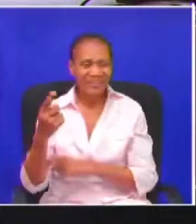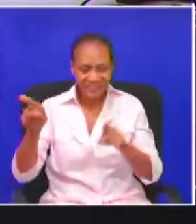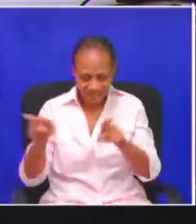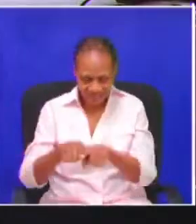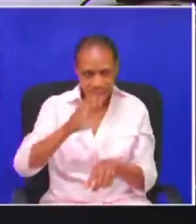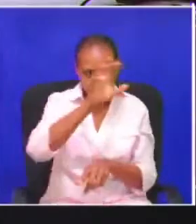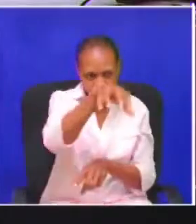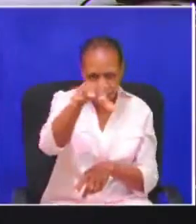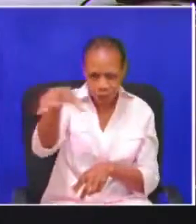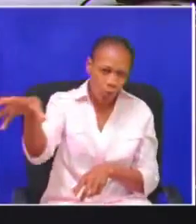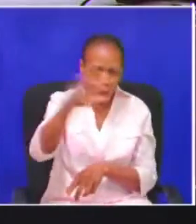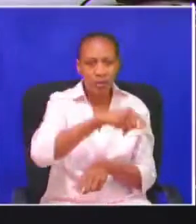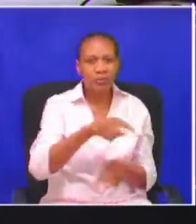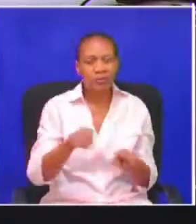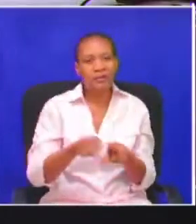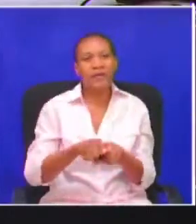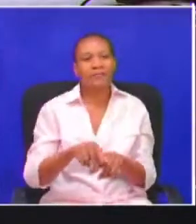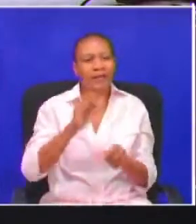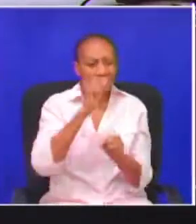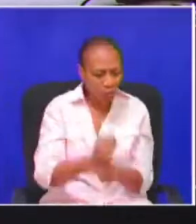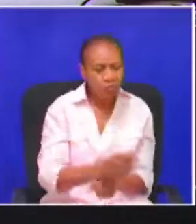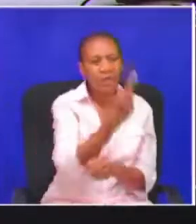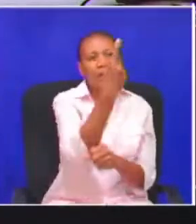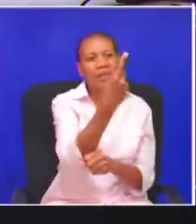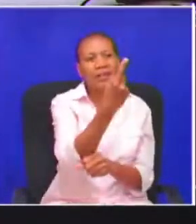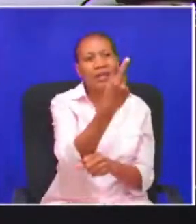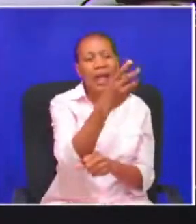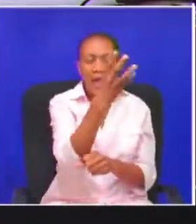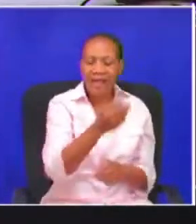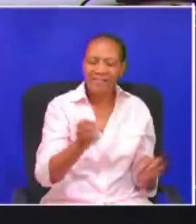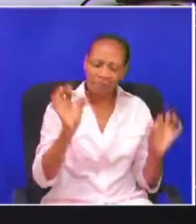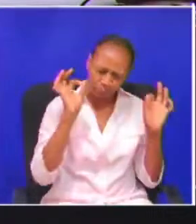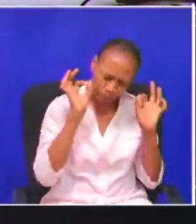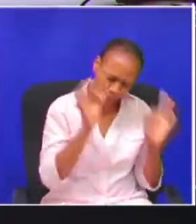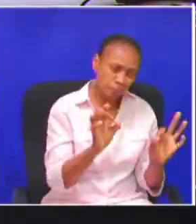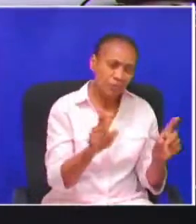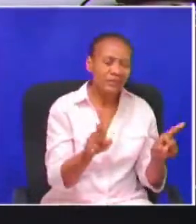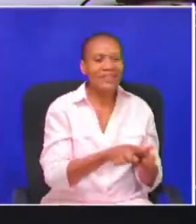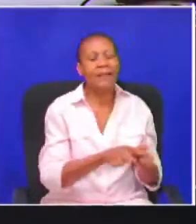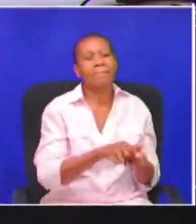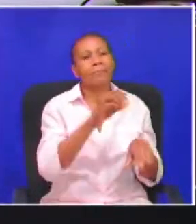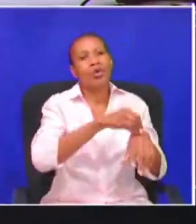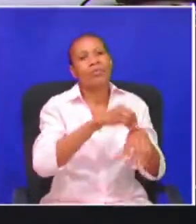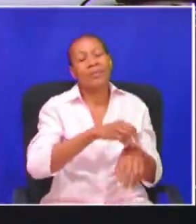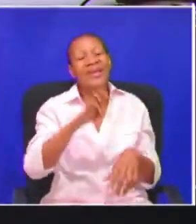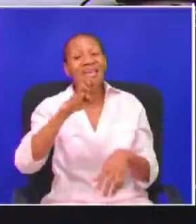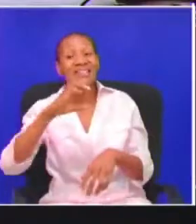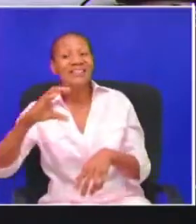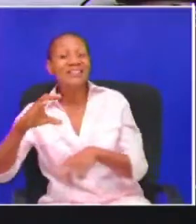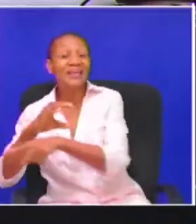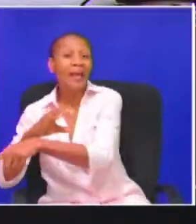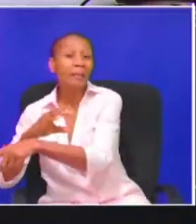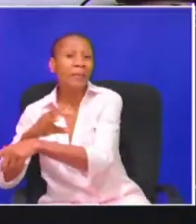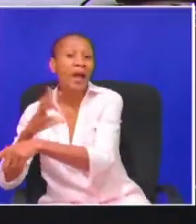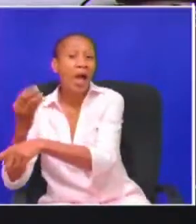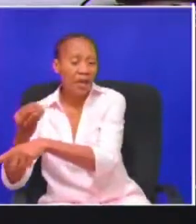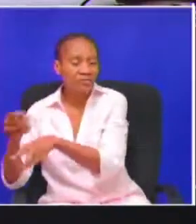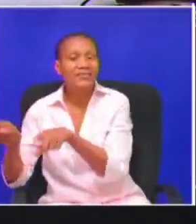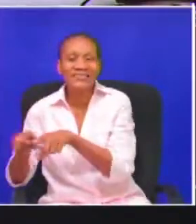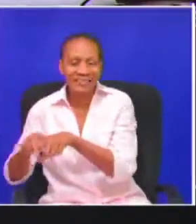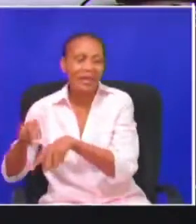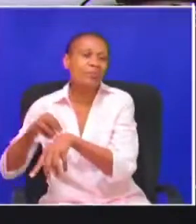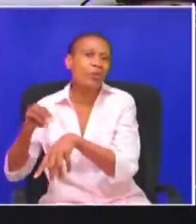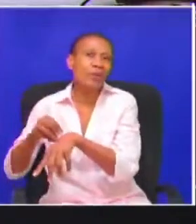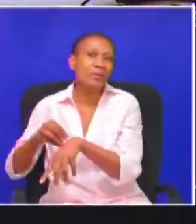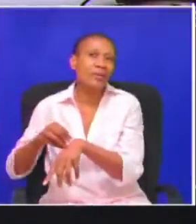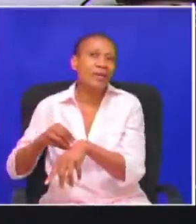provinces as well. Gauteng has exactly the same problem. The Eastern Cape as well has the same problem,